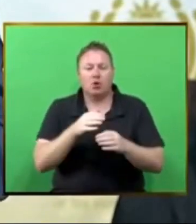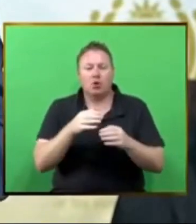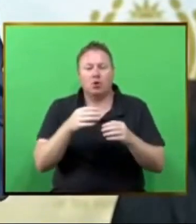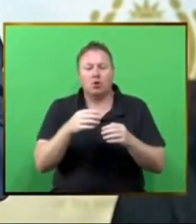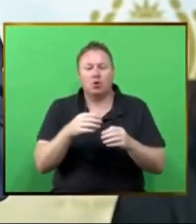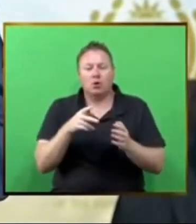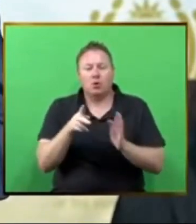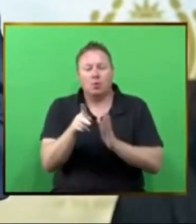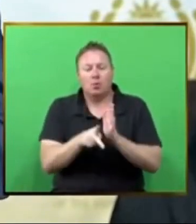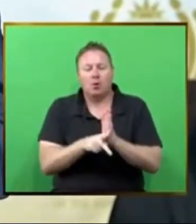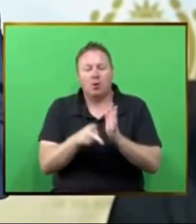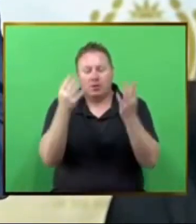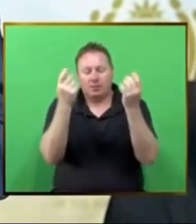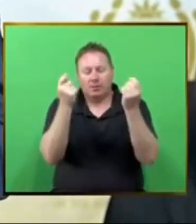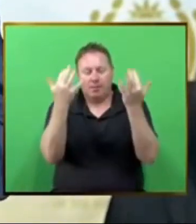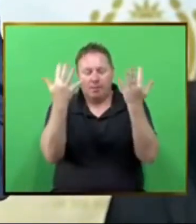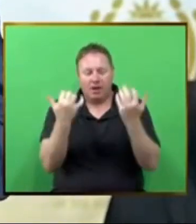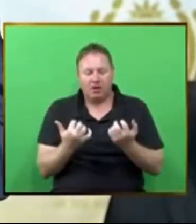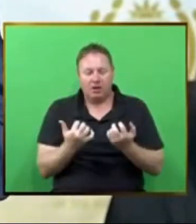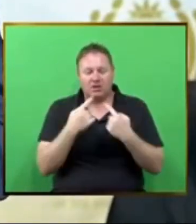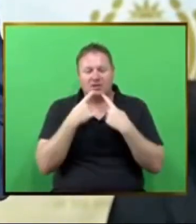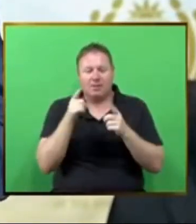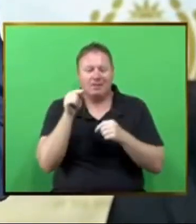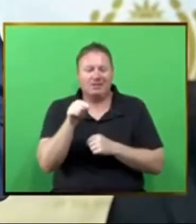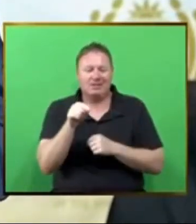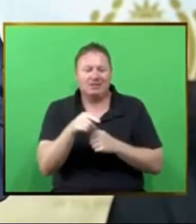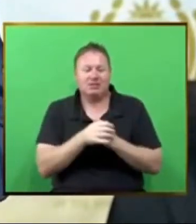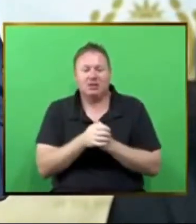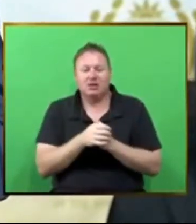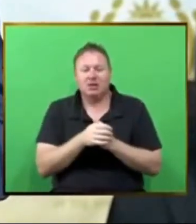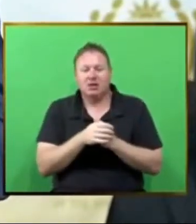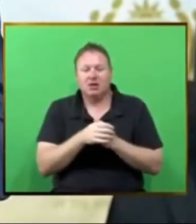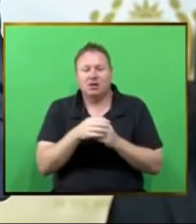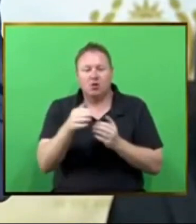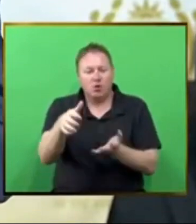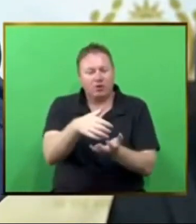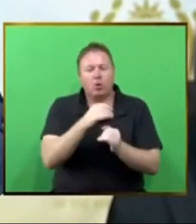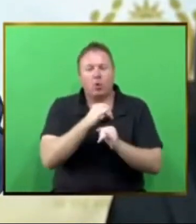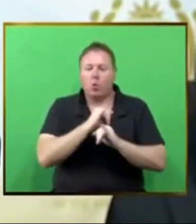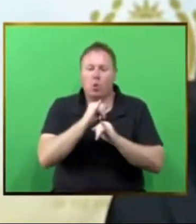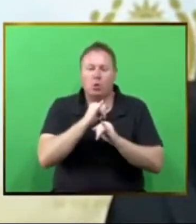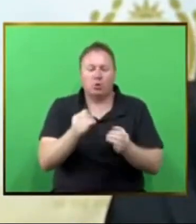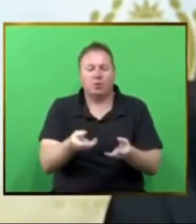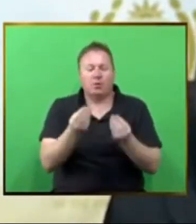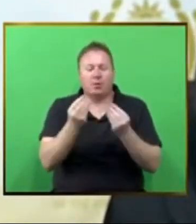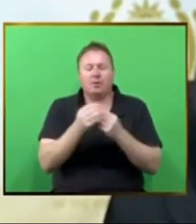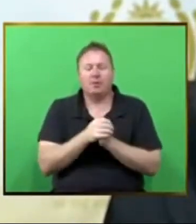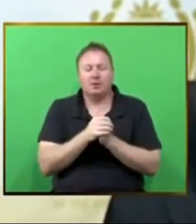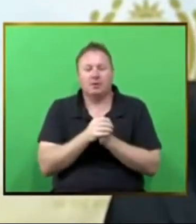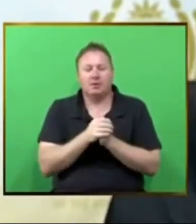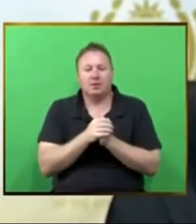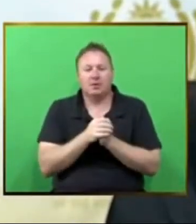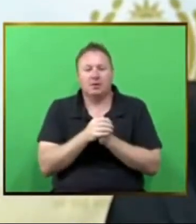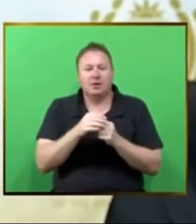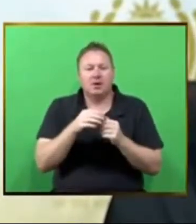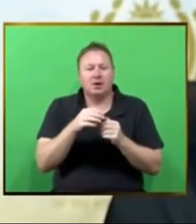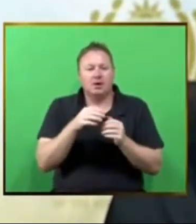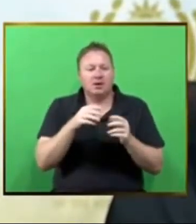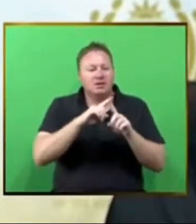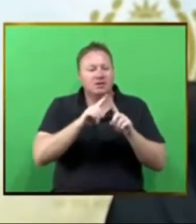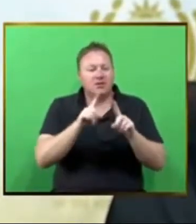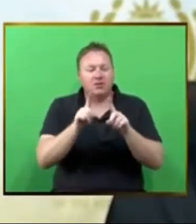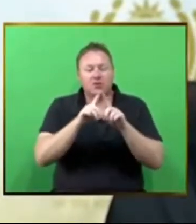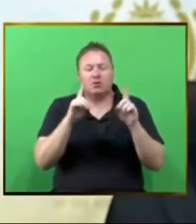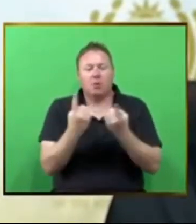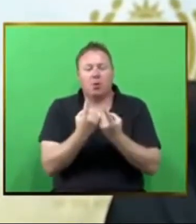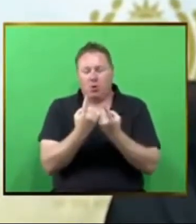collection had performed much worse than anticipated, departments had to reprioritize spending and